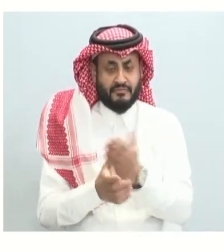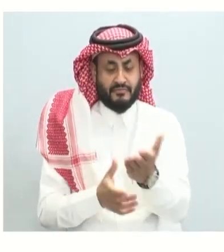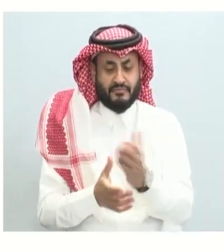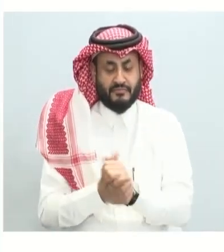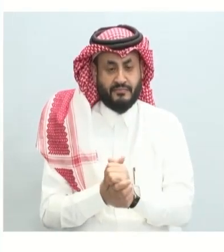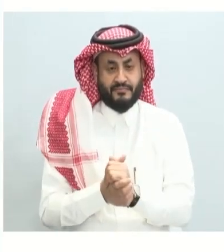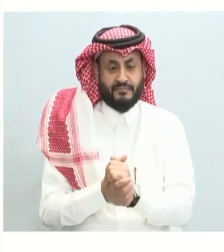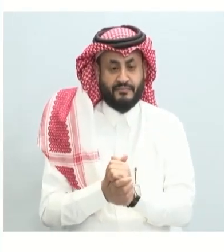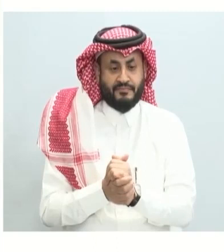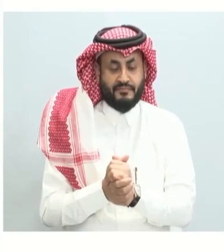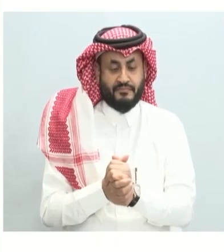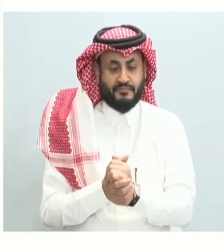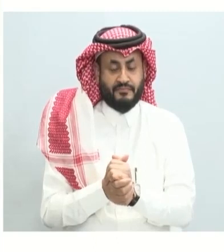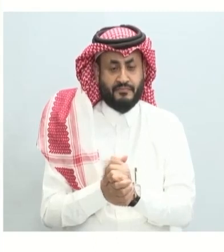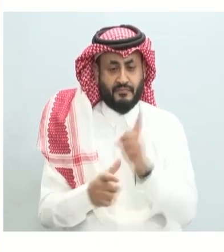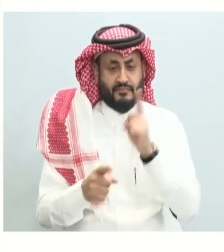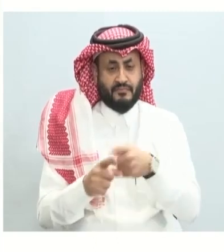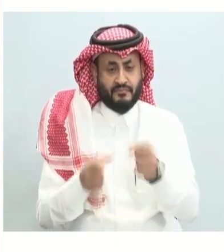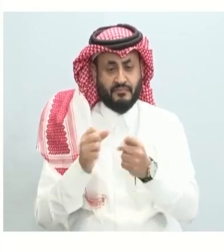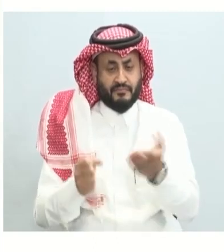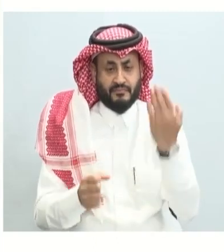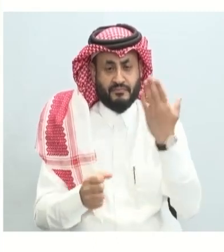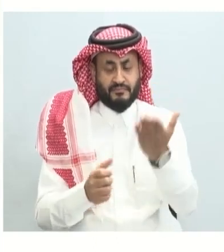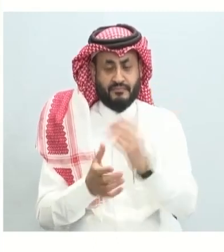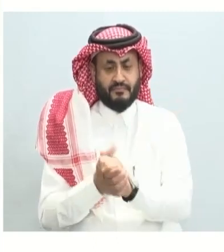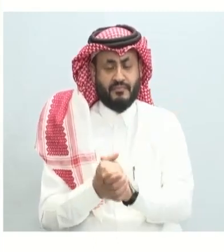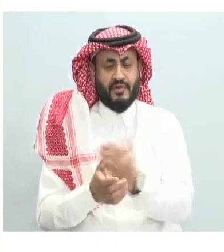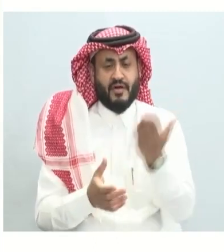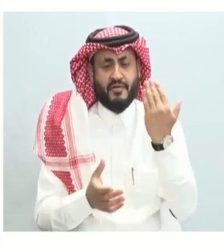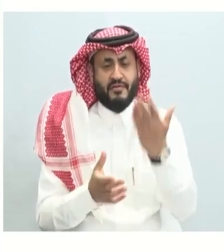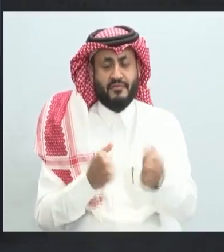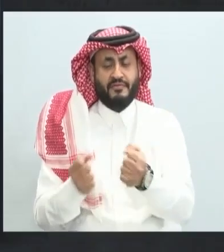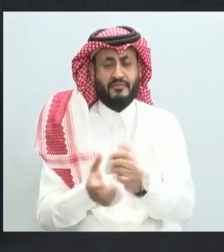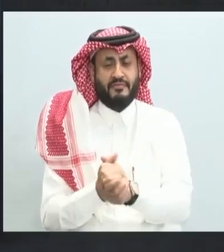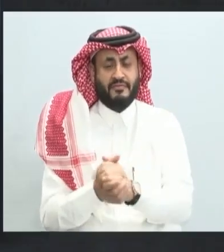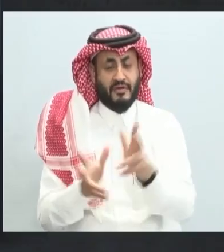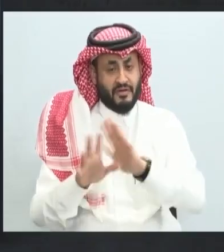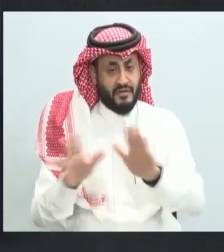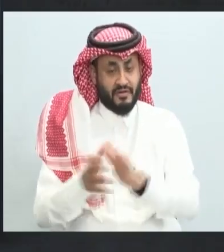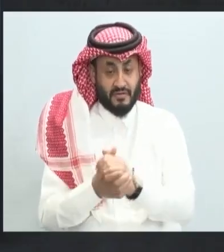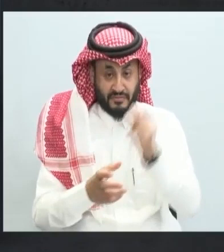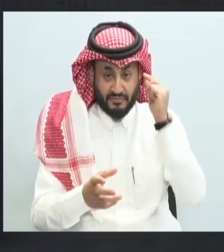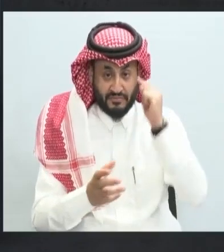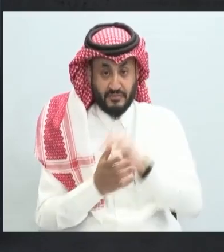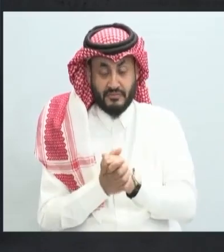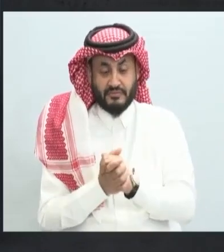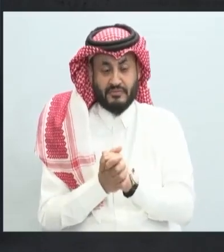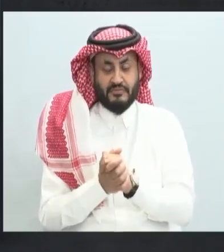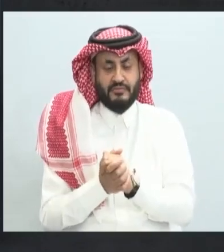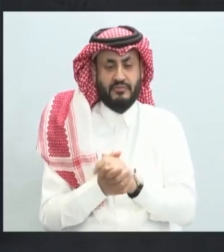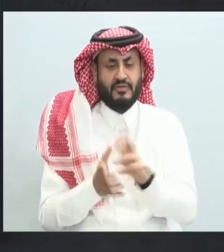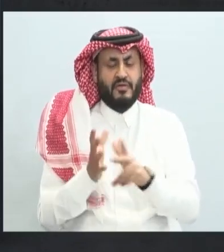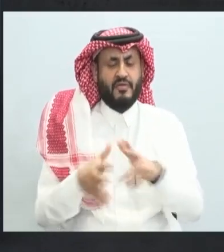let's begin. Quick revision in our last lesson. In our last lesson, after we got to know